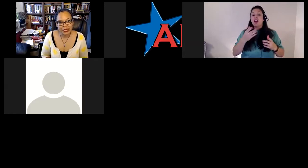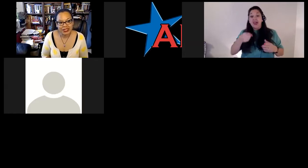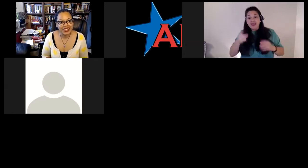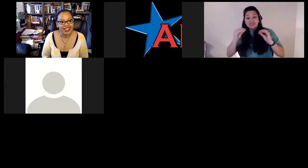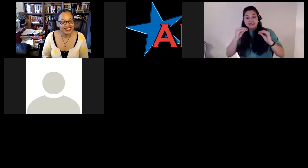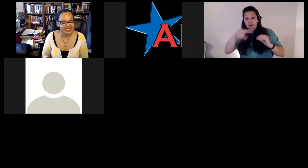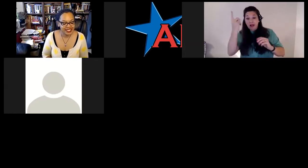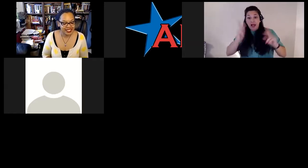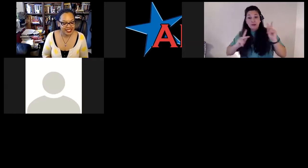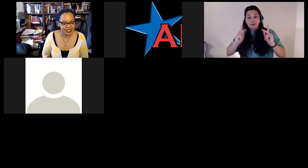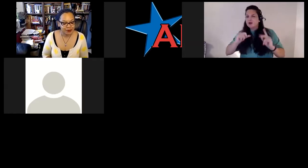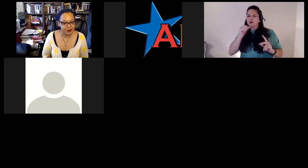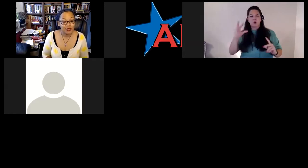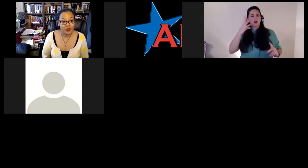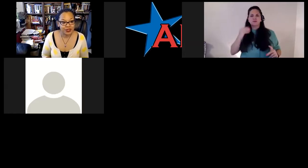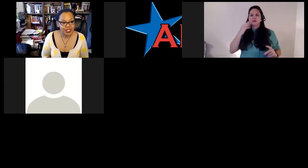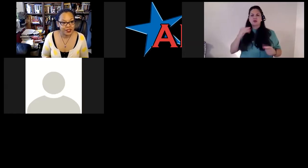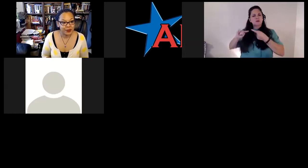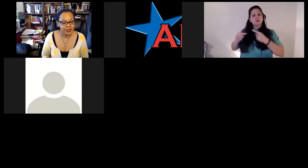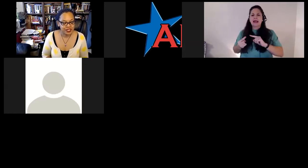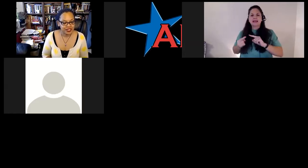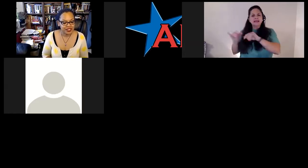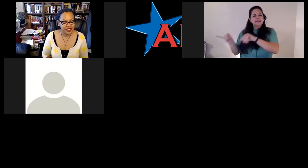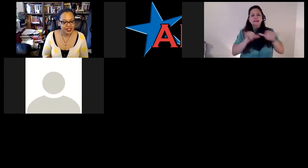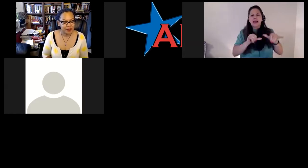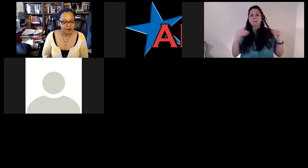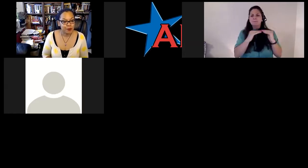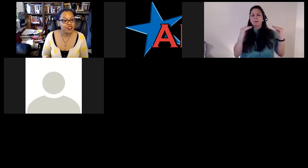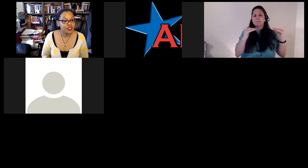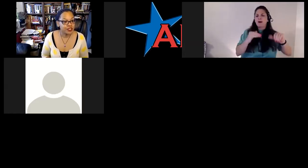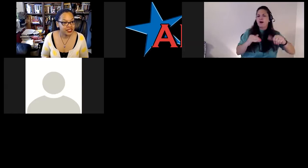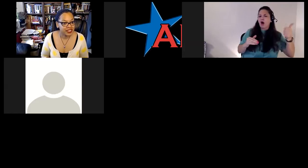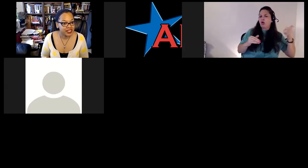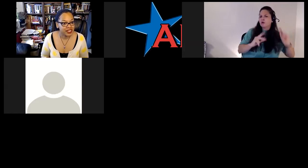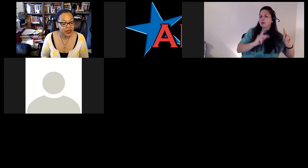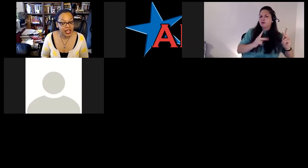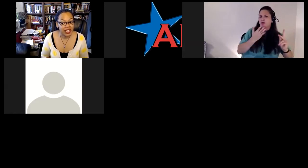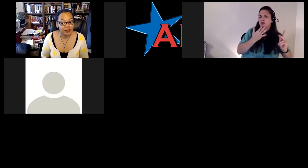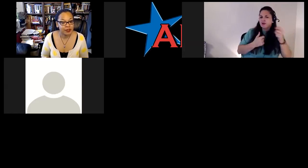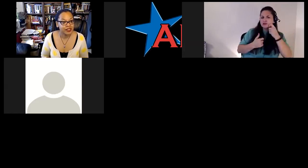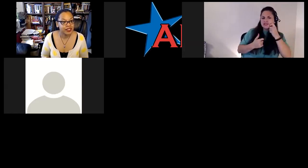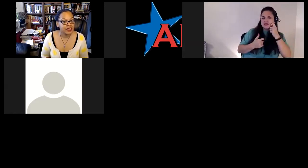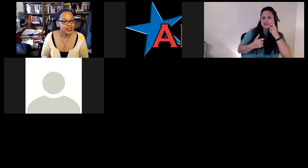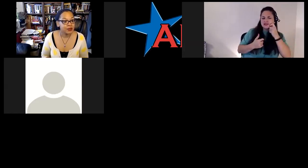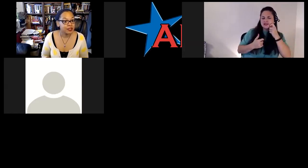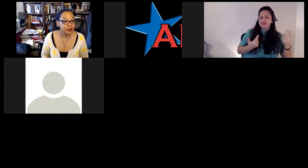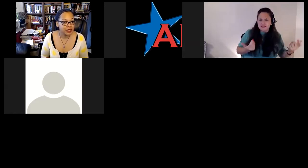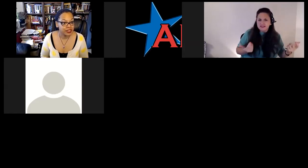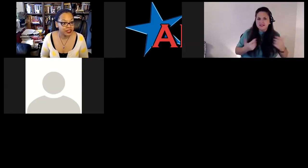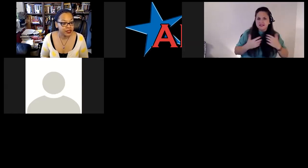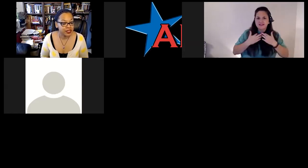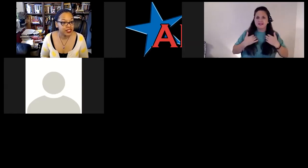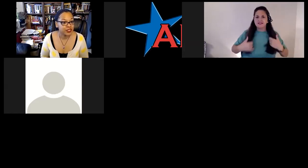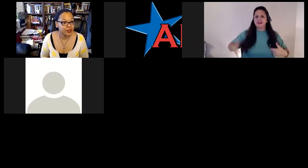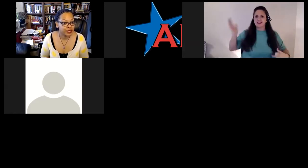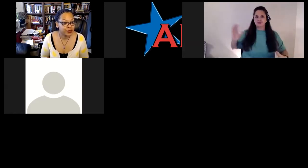pain as strongly, which is more generous than it had been in the mid 20th